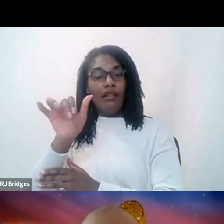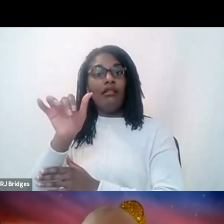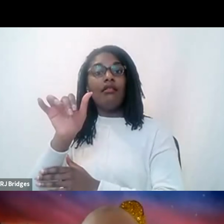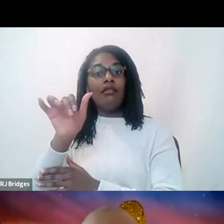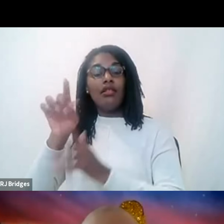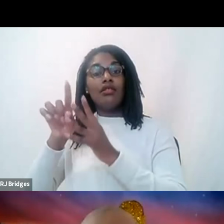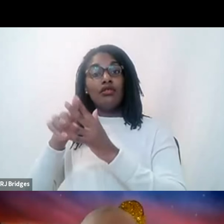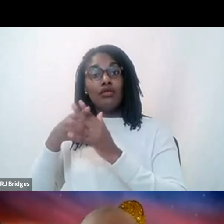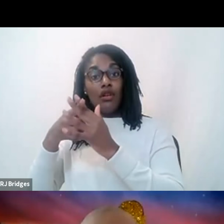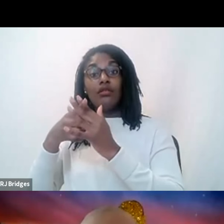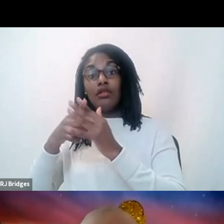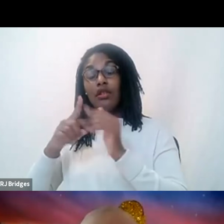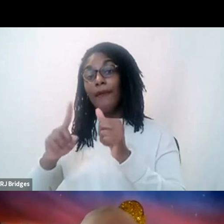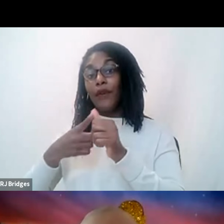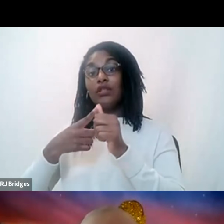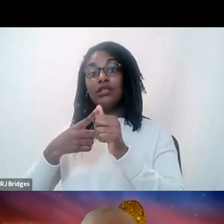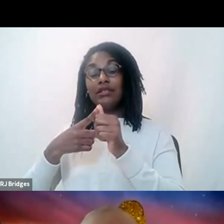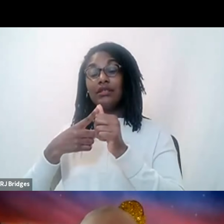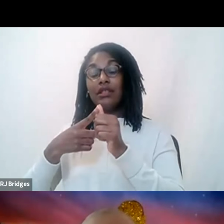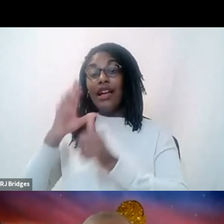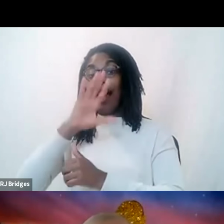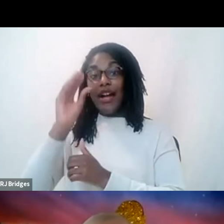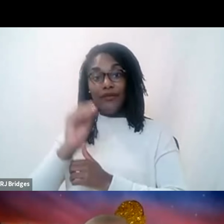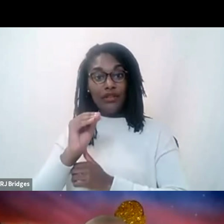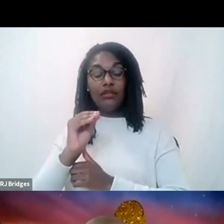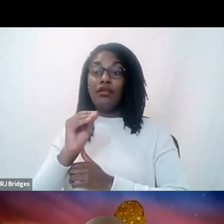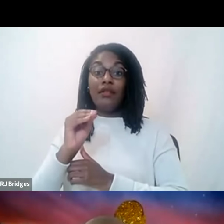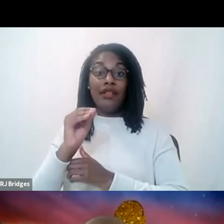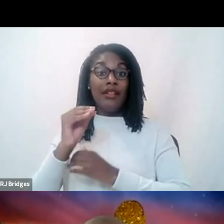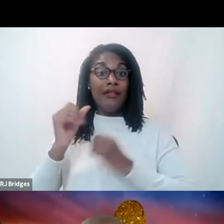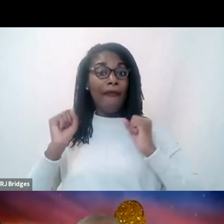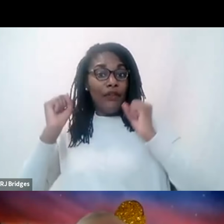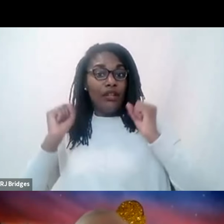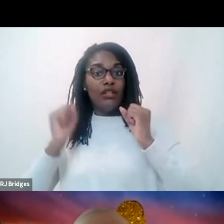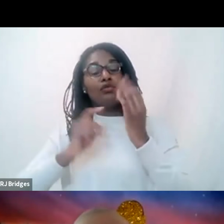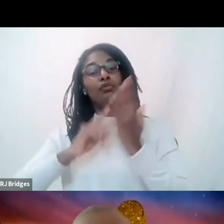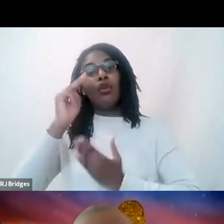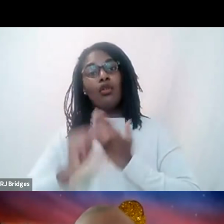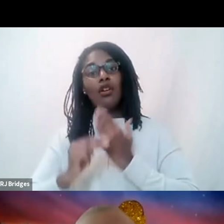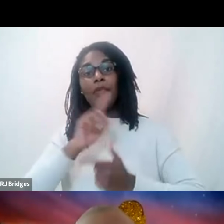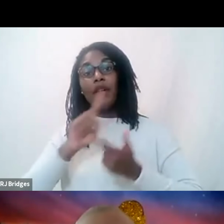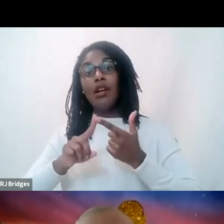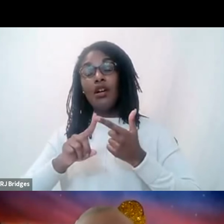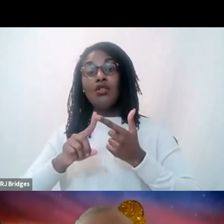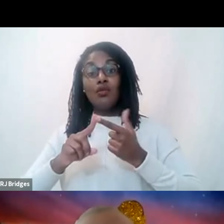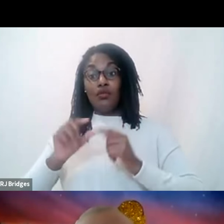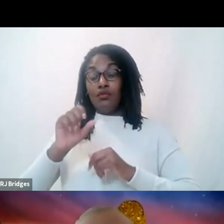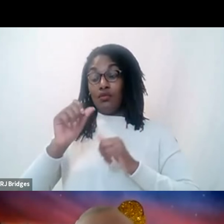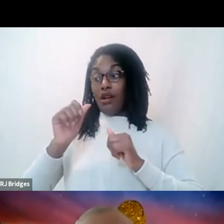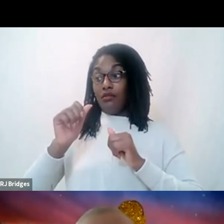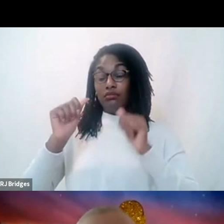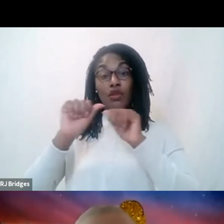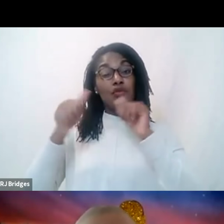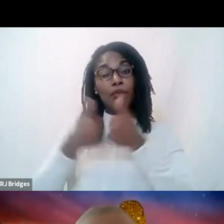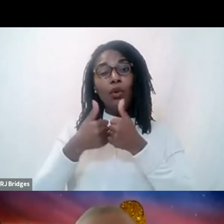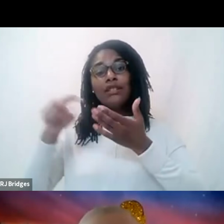of the first international African dance fitness programs, a line of sport and dance apparel, a group fitness